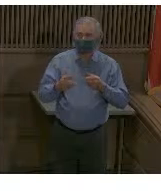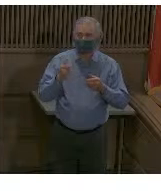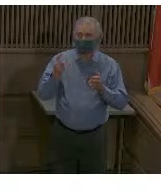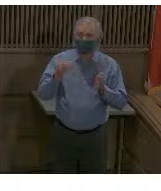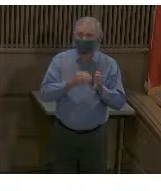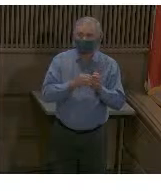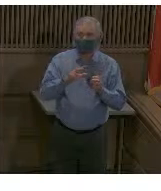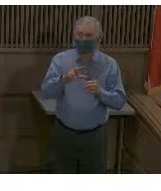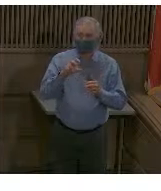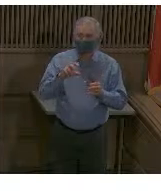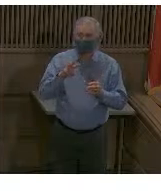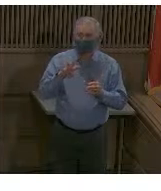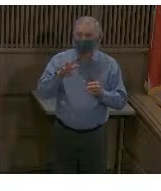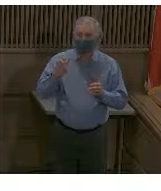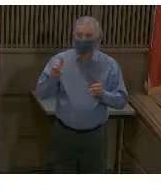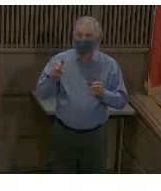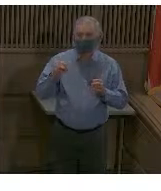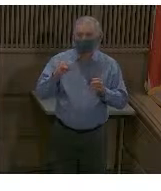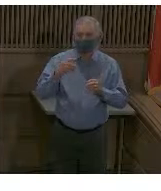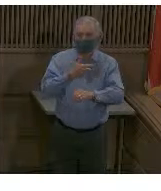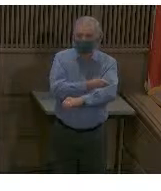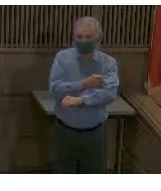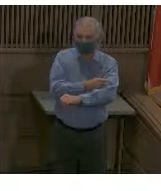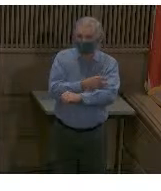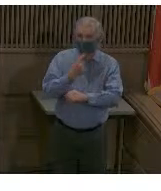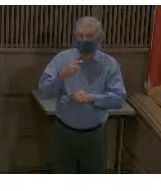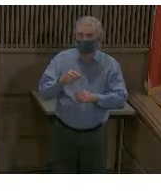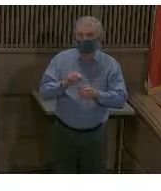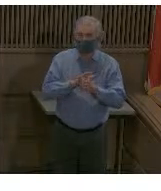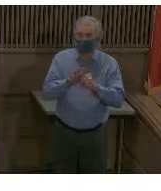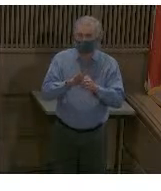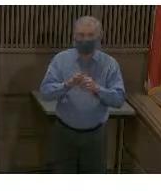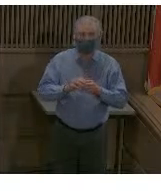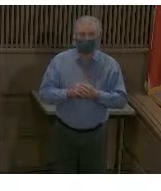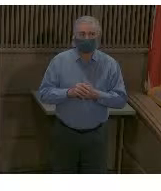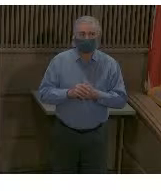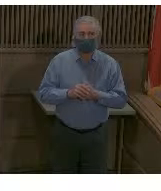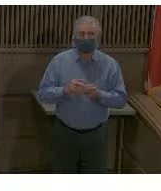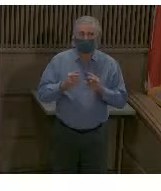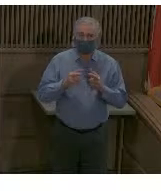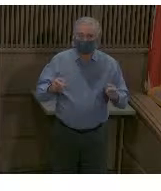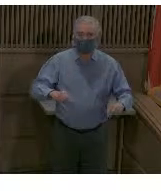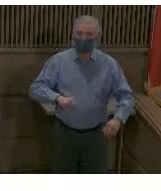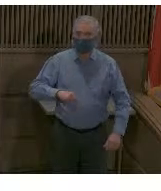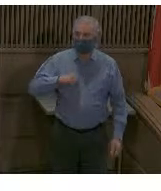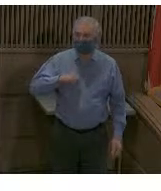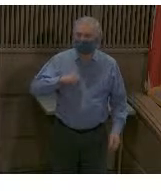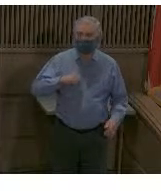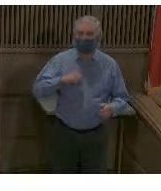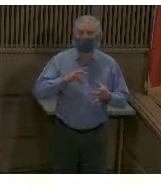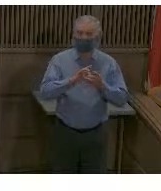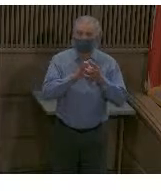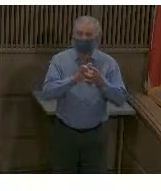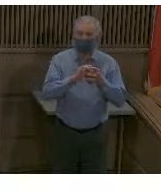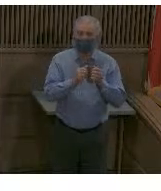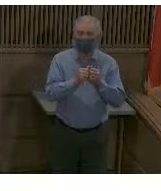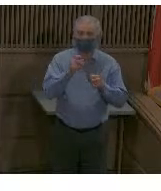1,347 COVID vaccines. And we are very proud to be partnering with Phoebe